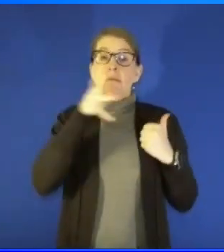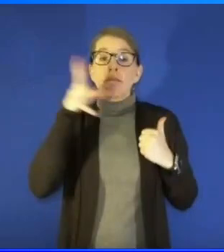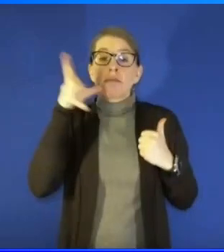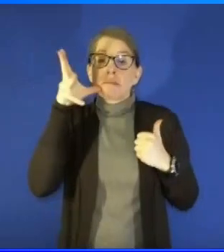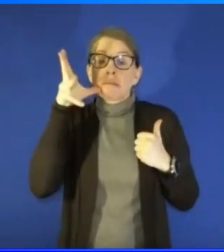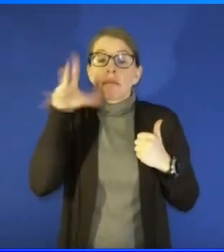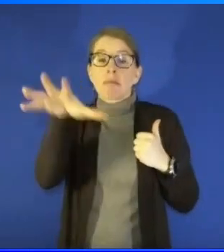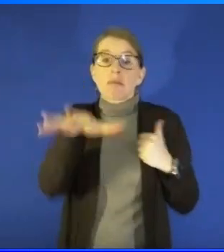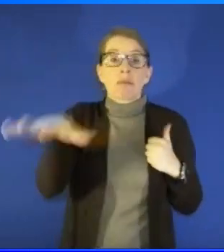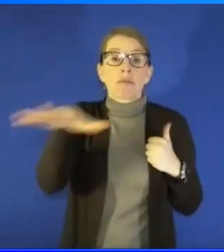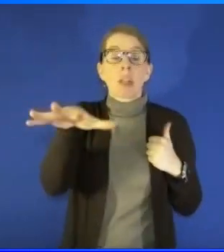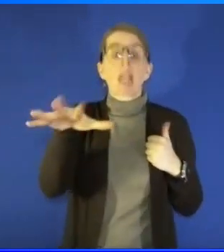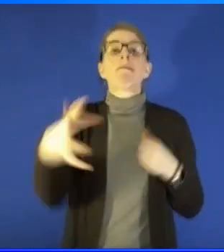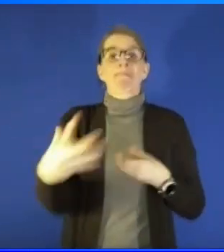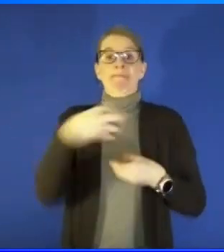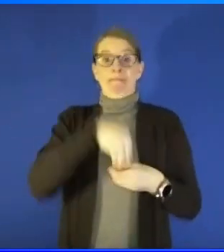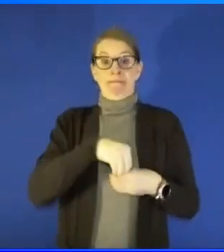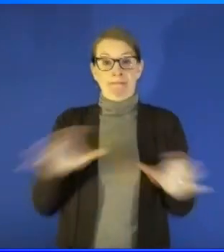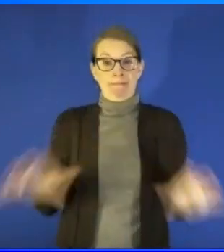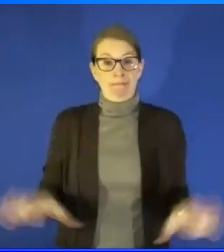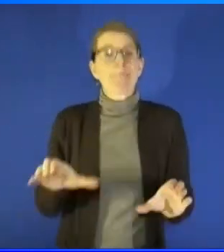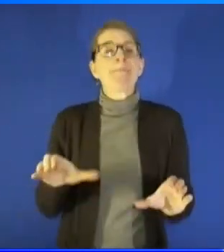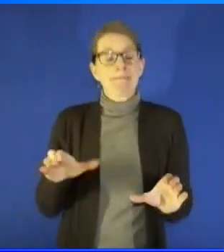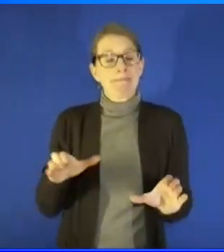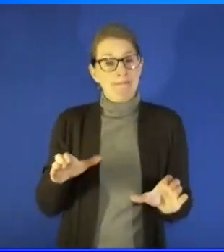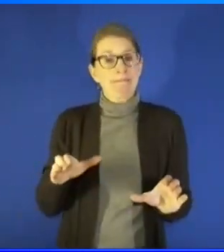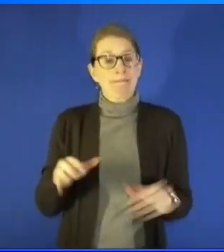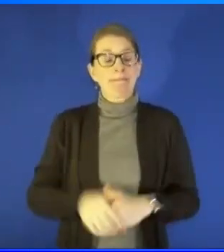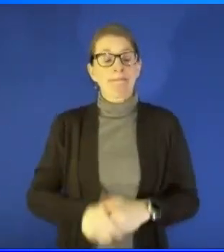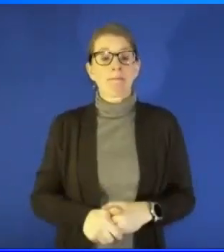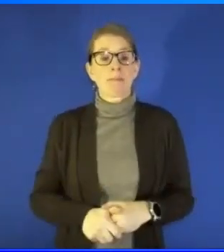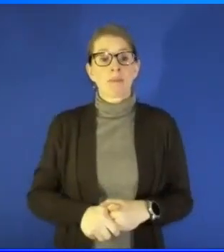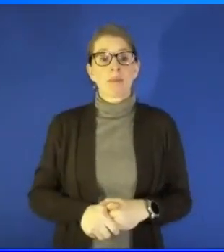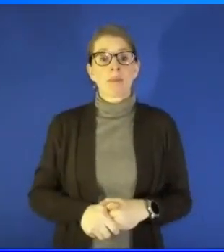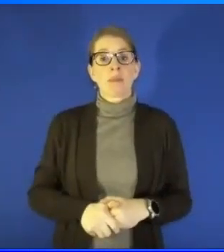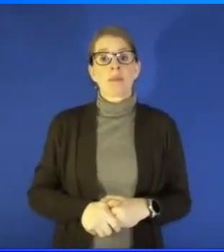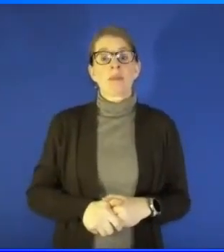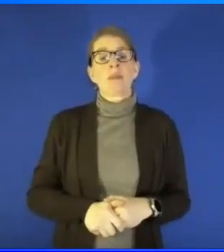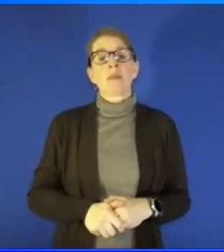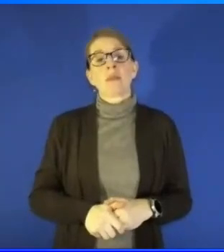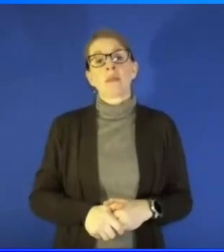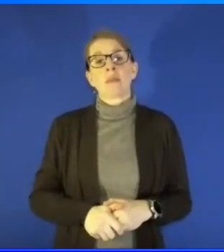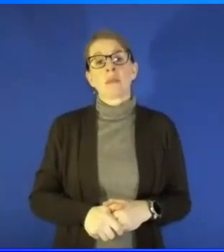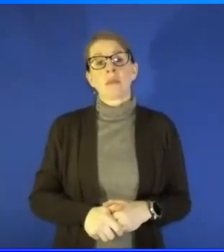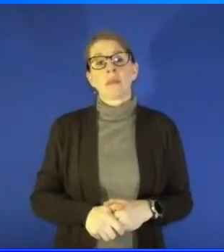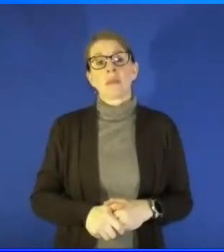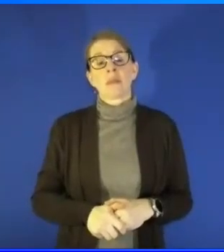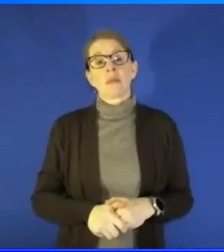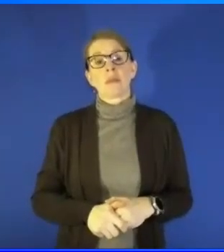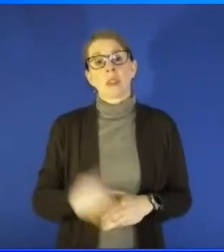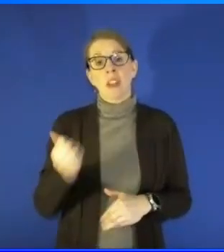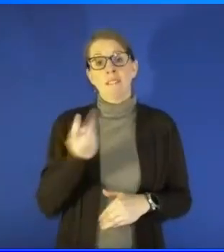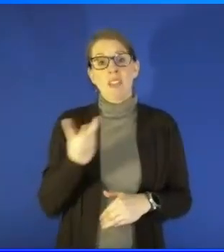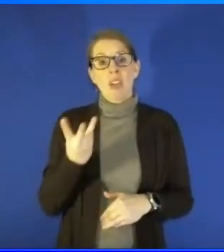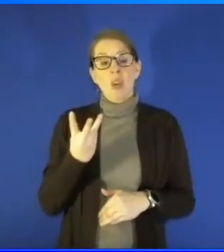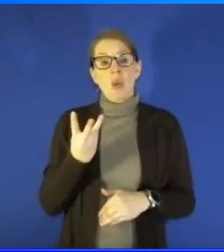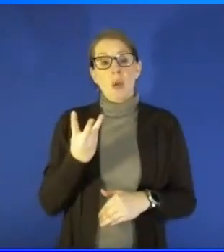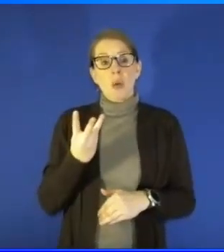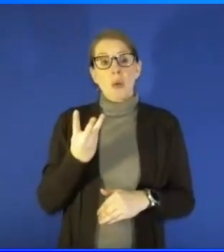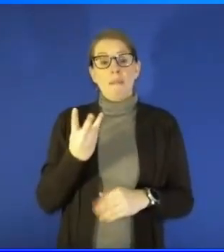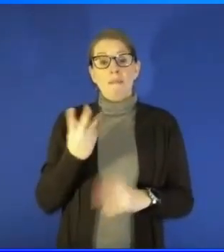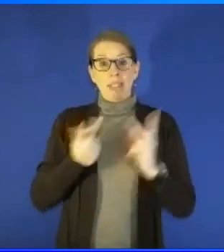participate. Often just a few visits here, and then most of it can be done from your home setting.